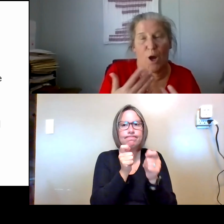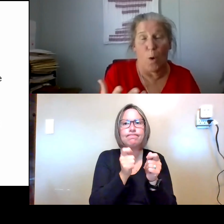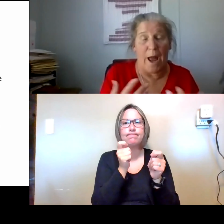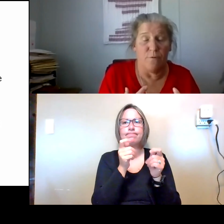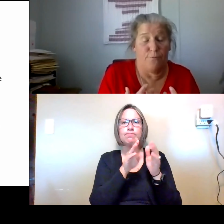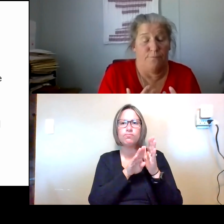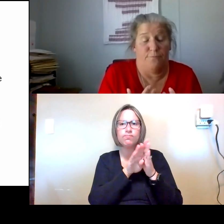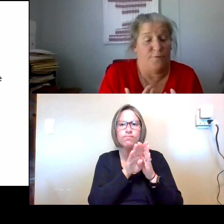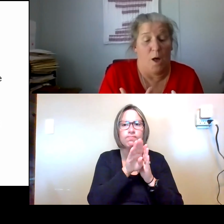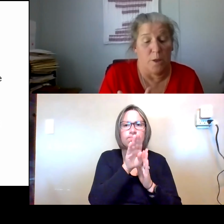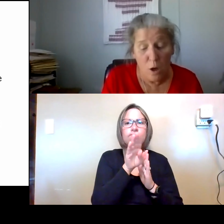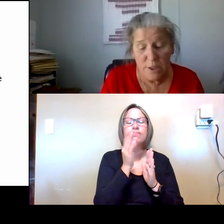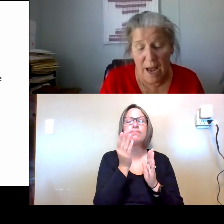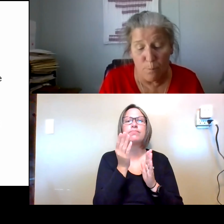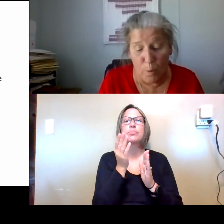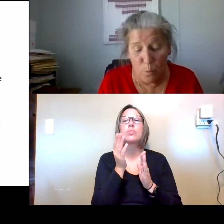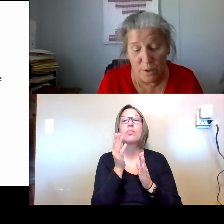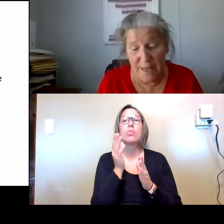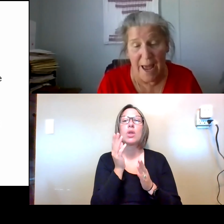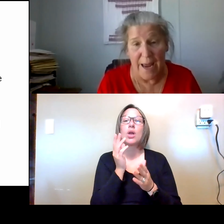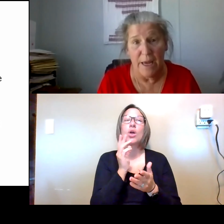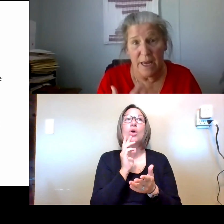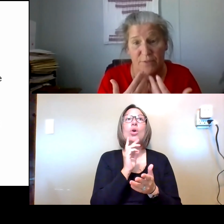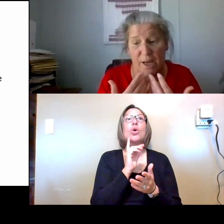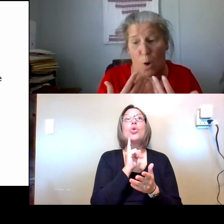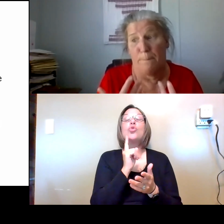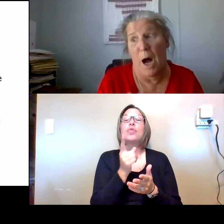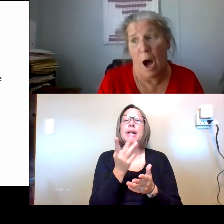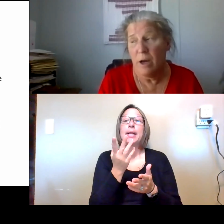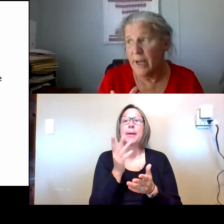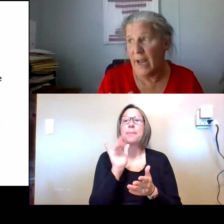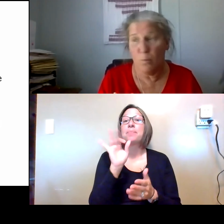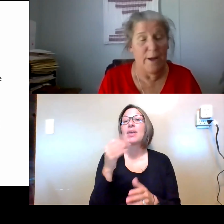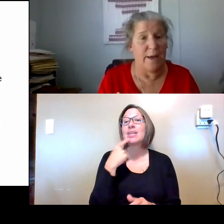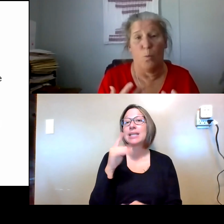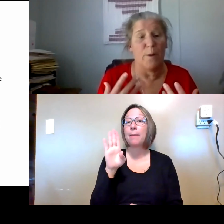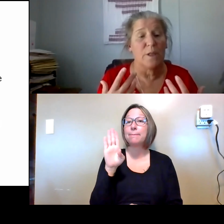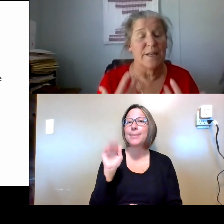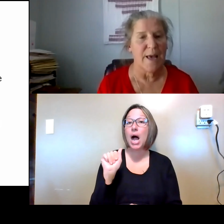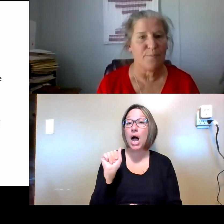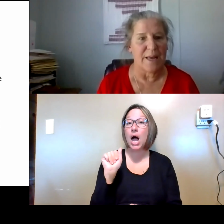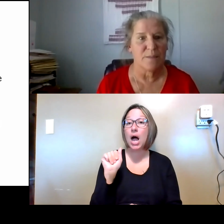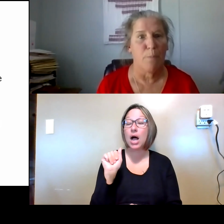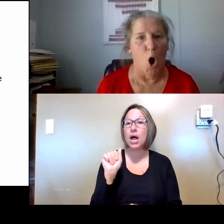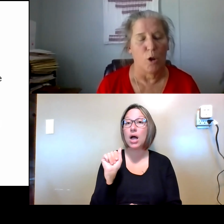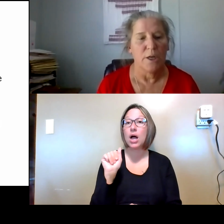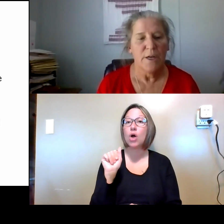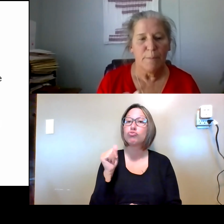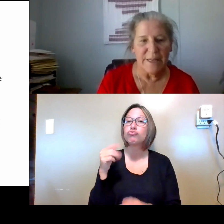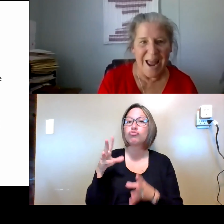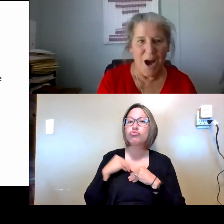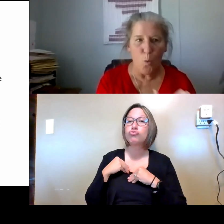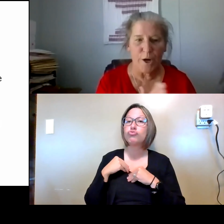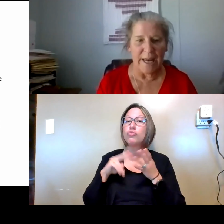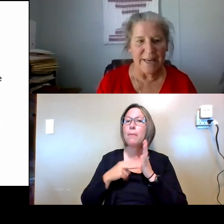you know, at a long time we will say if they go ba, and we will accept that as ball.